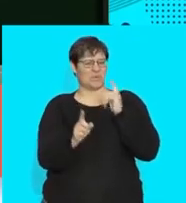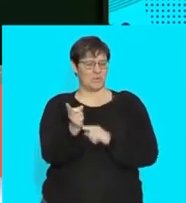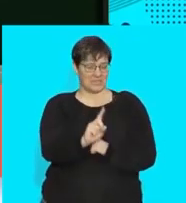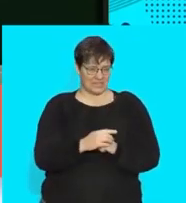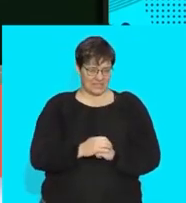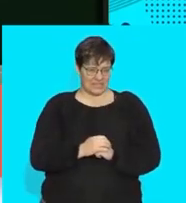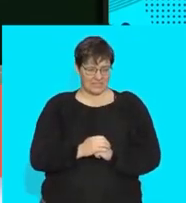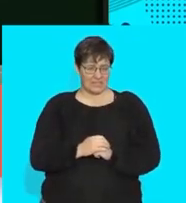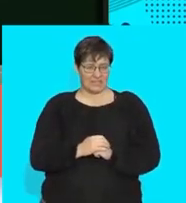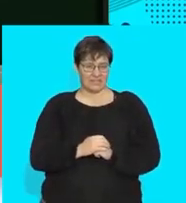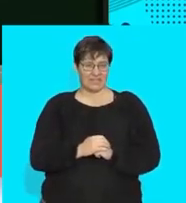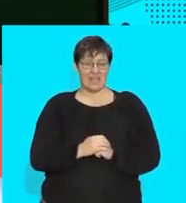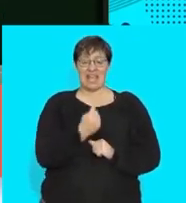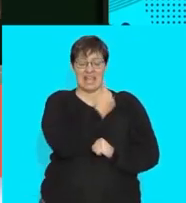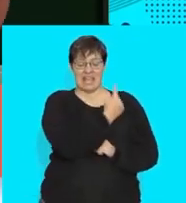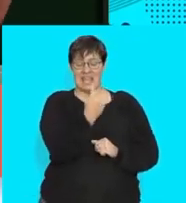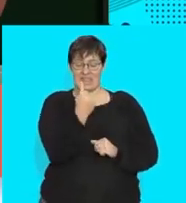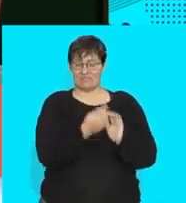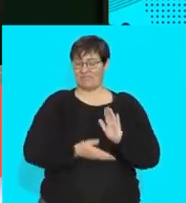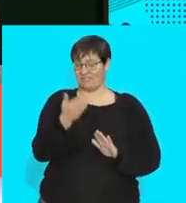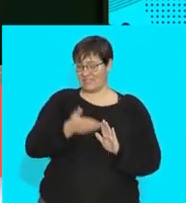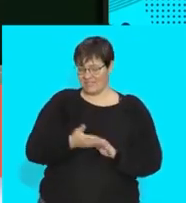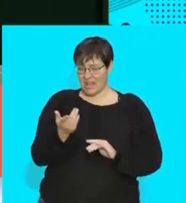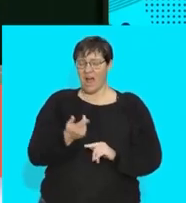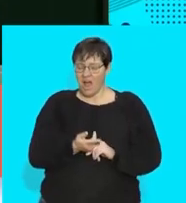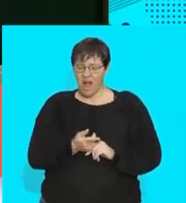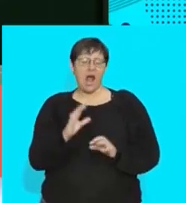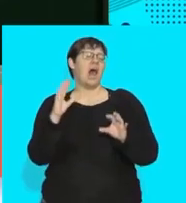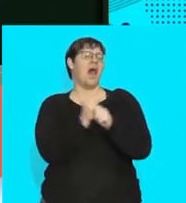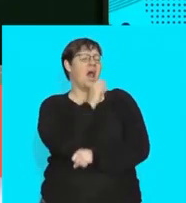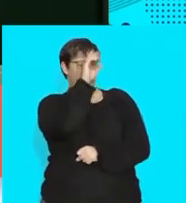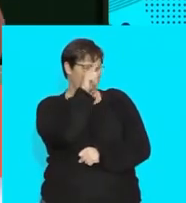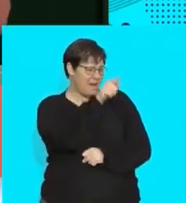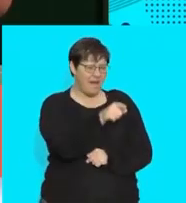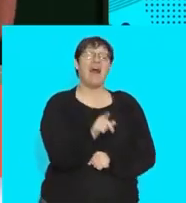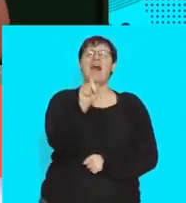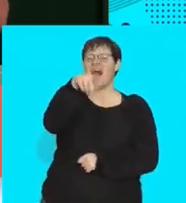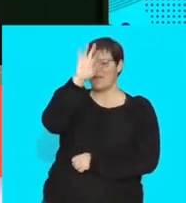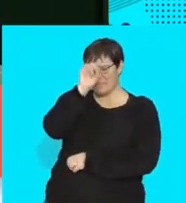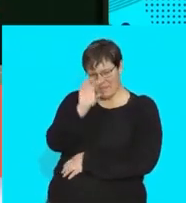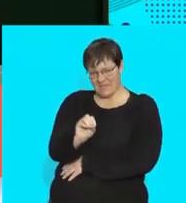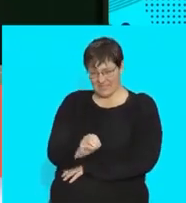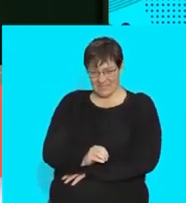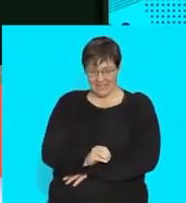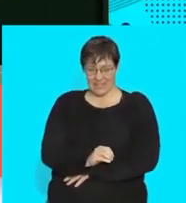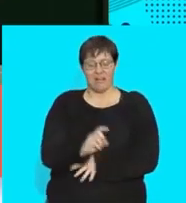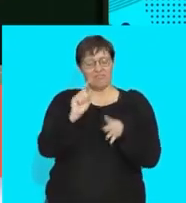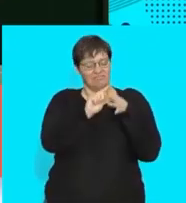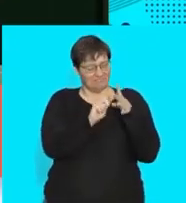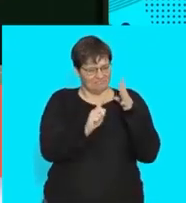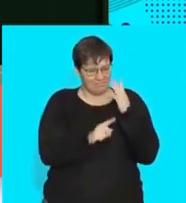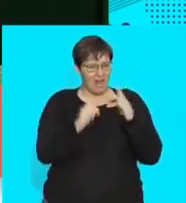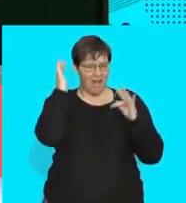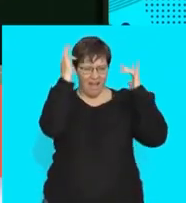go through each one, I hope that, whoa, okay, I remember that, all of them, all the memories are going to come